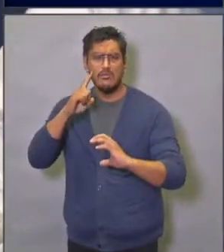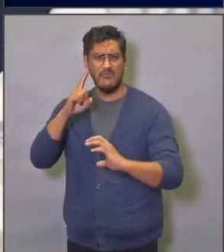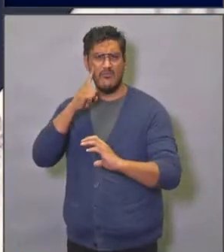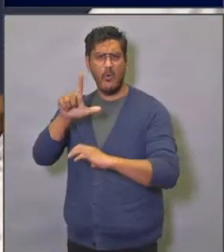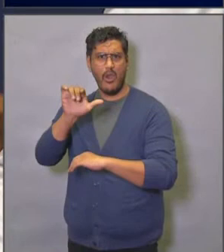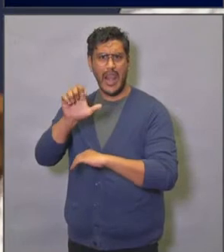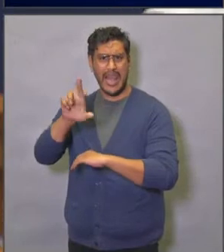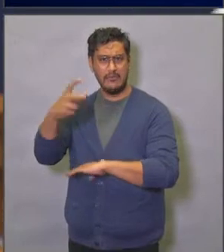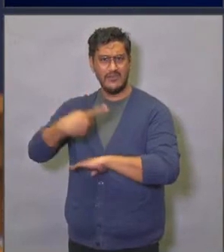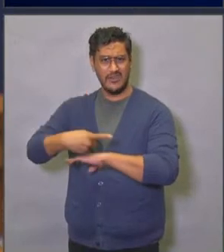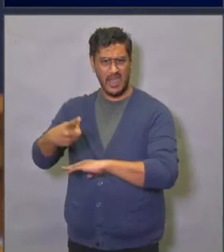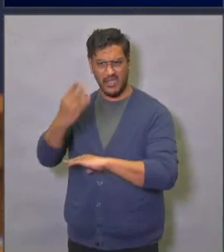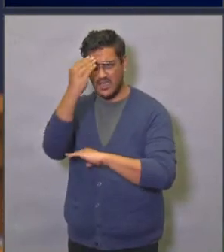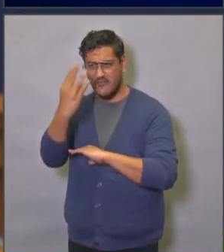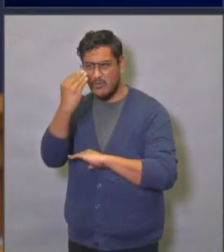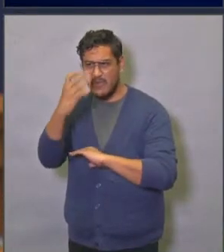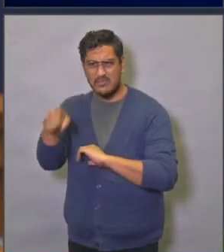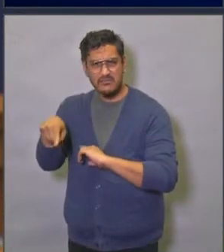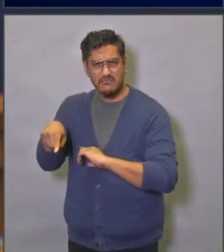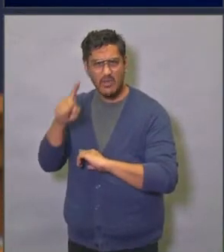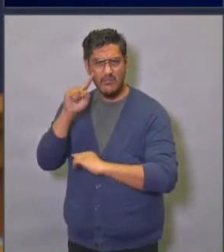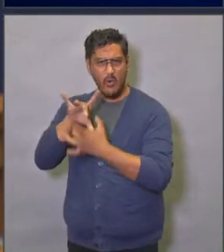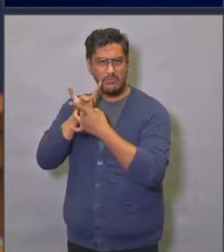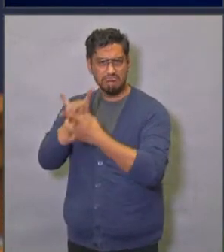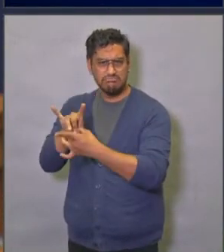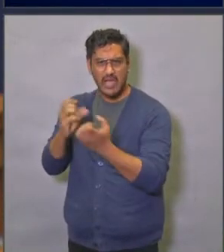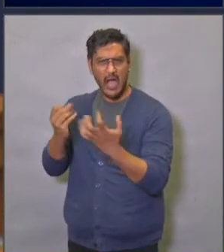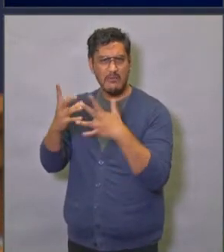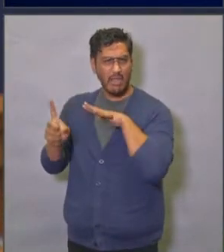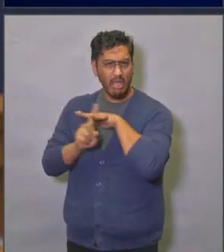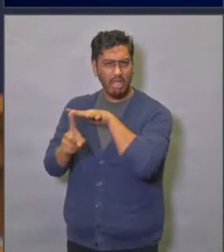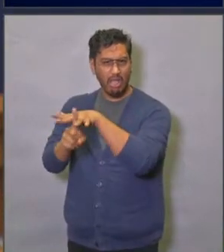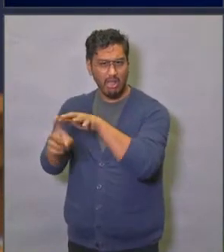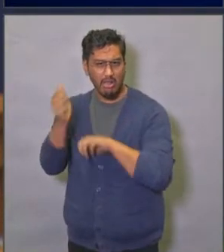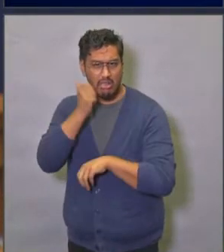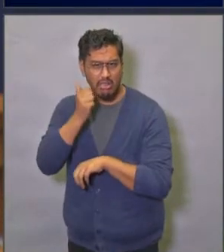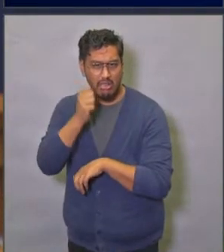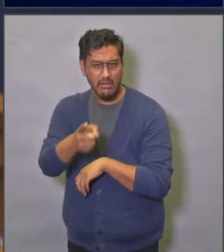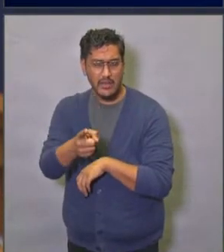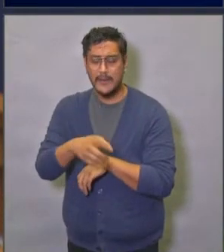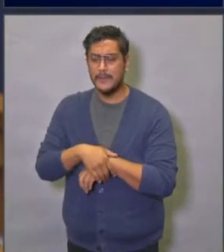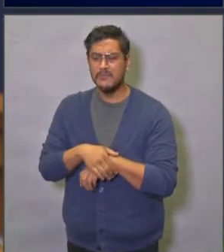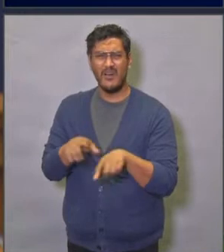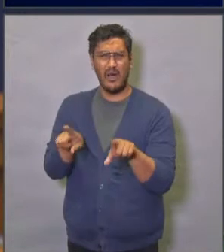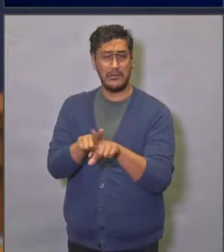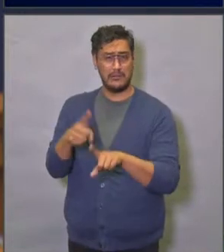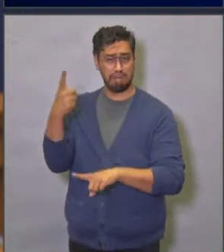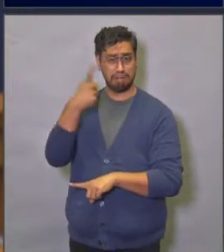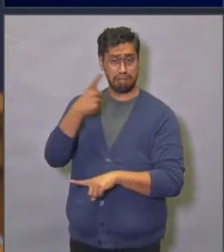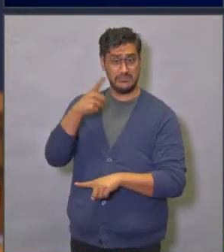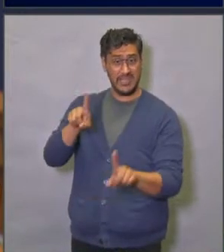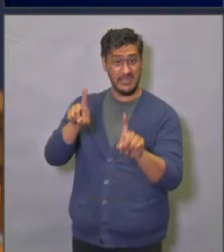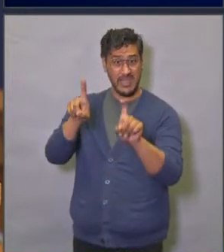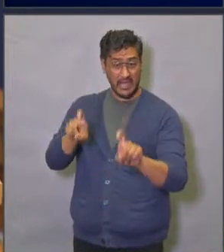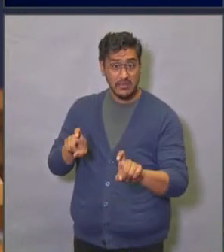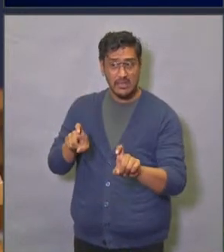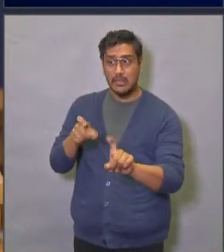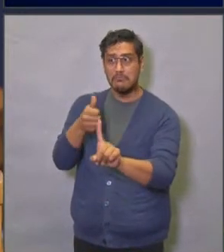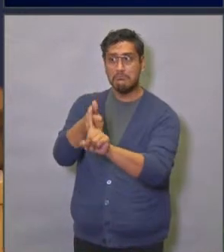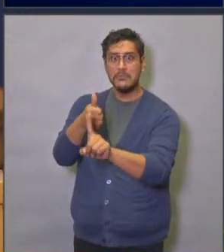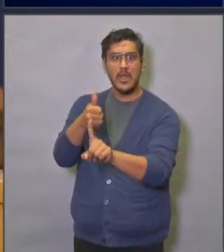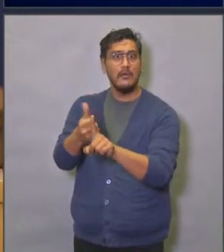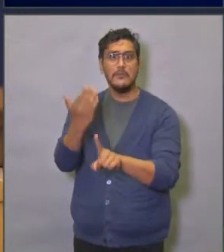data related to case counts. And I was also wondering if the testing has continued to drop in LA County. I know